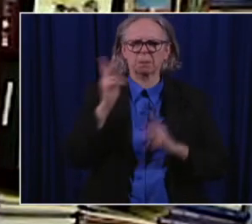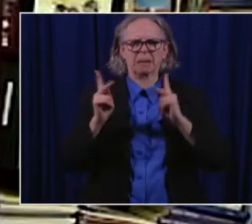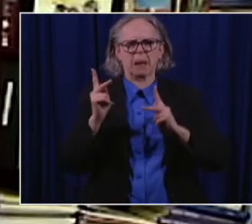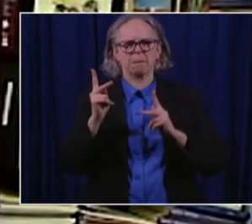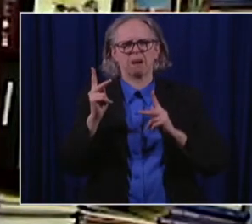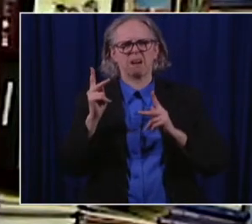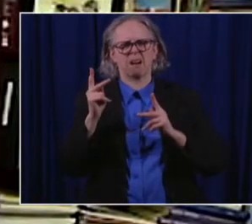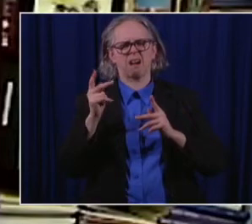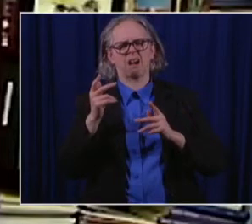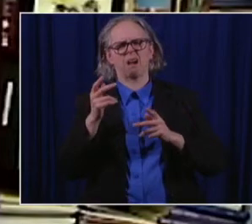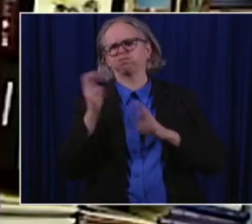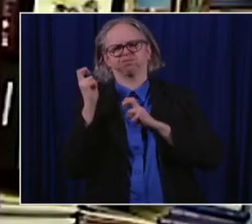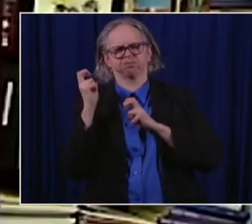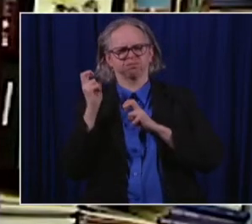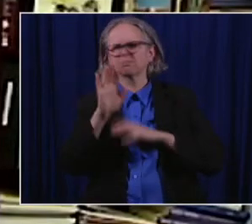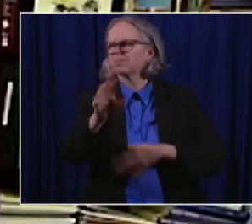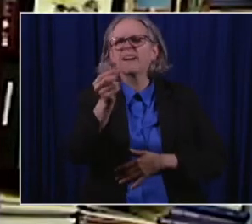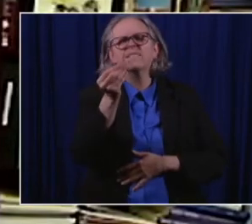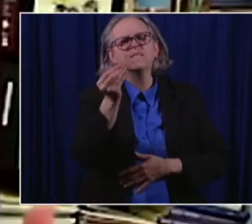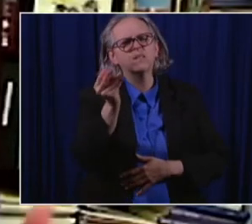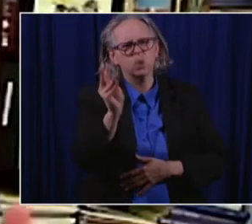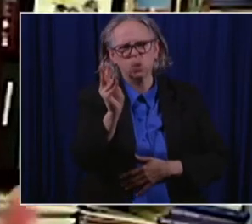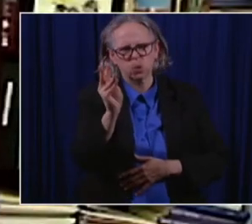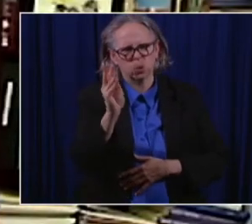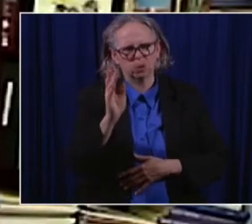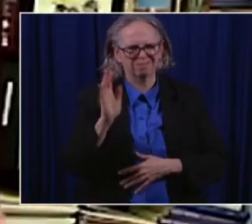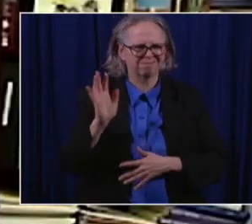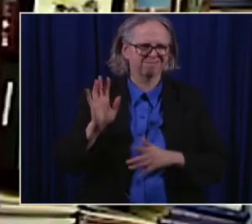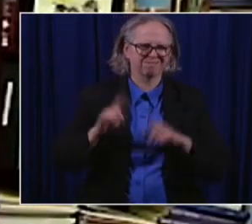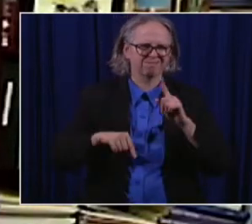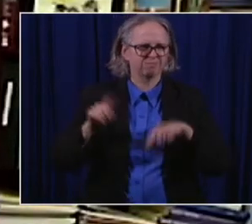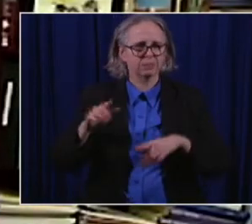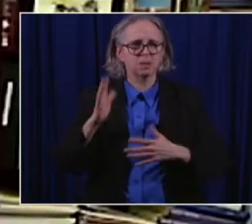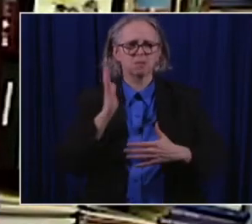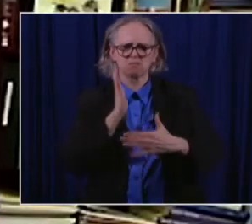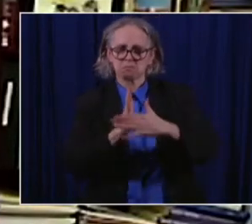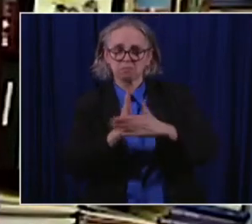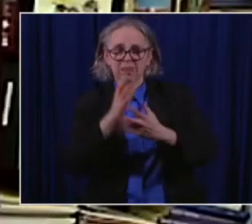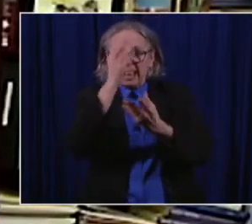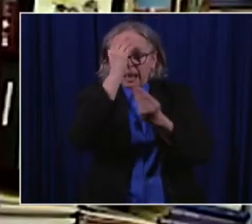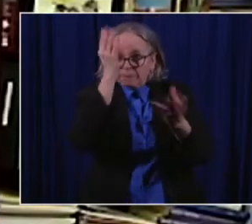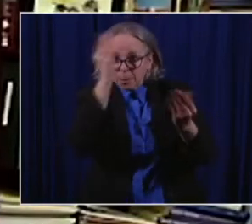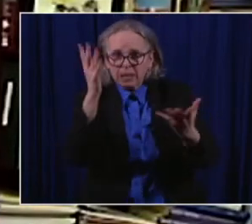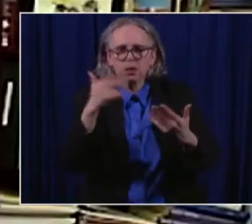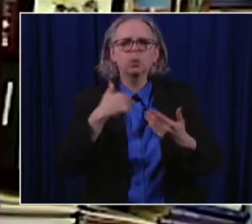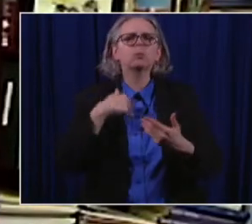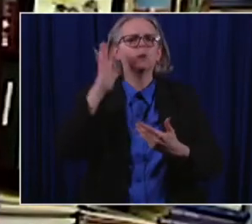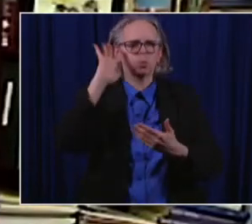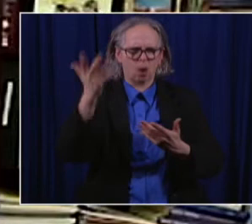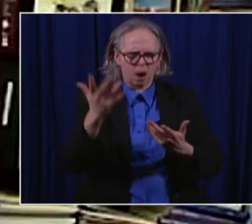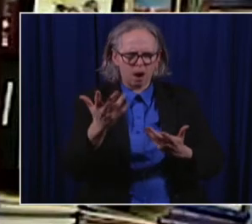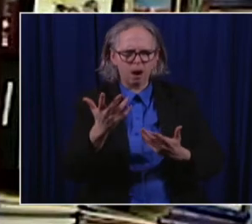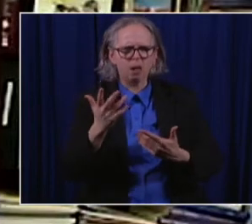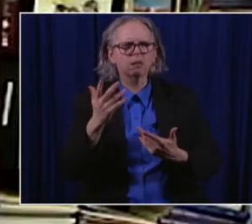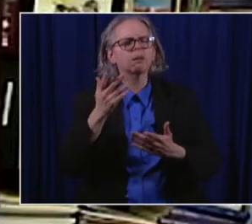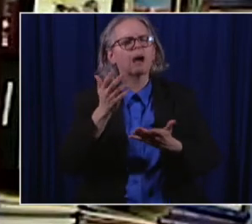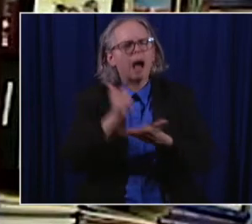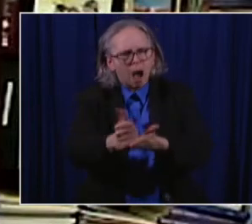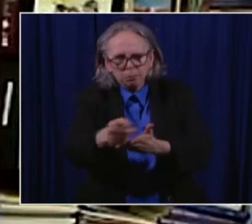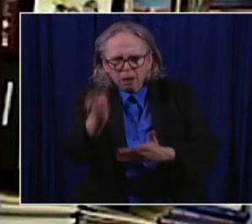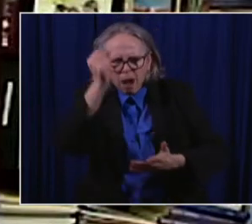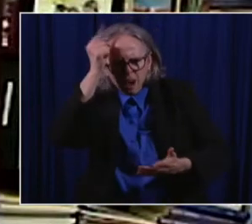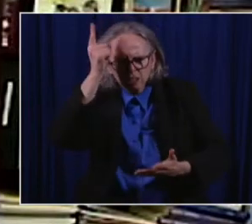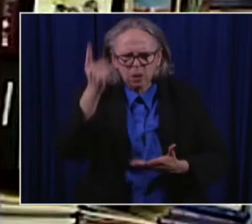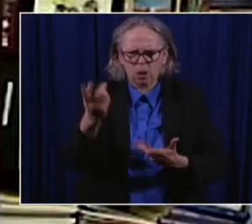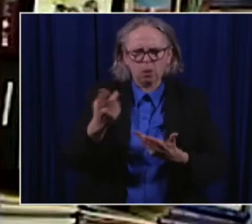with a proper education, with proper perspective and understanding the validation that's happened for these vaccines, I think a very high percentage of